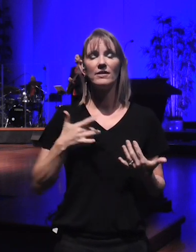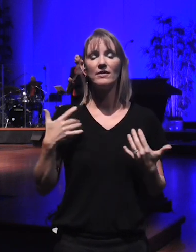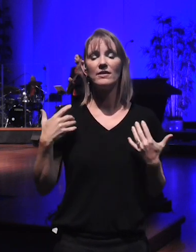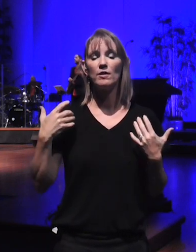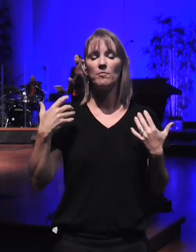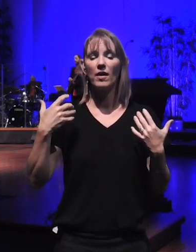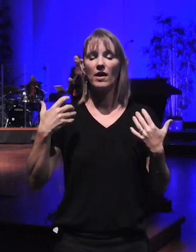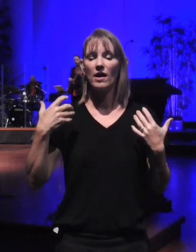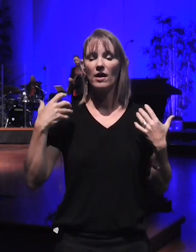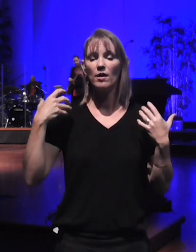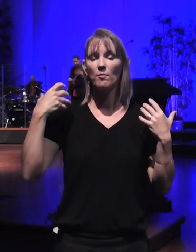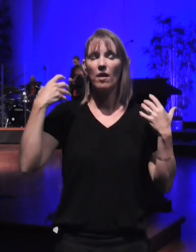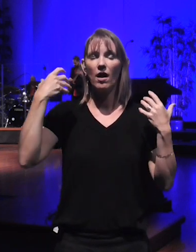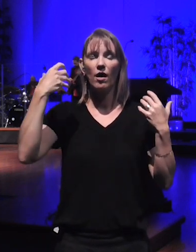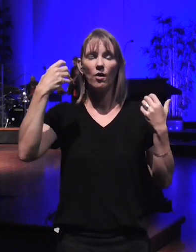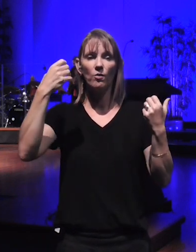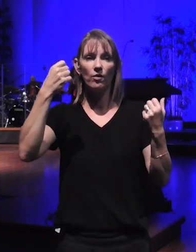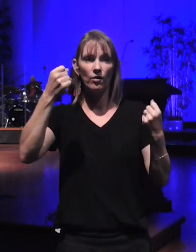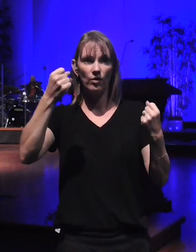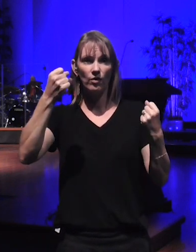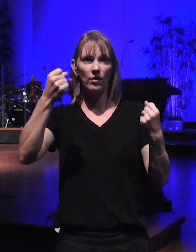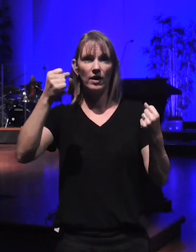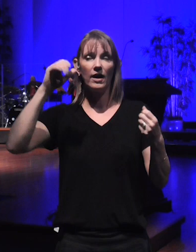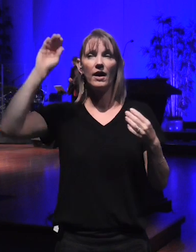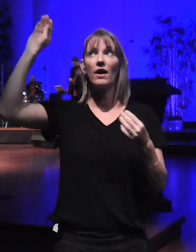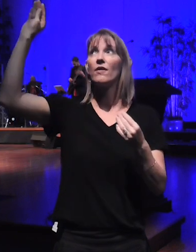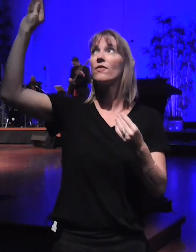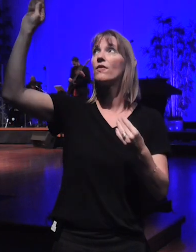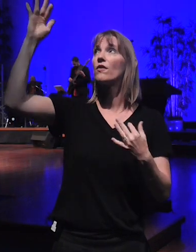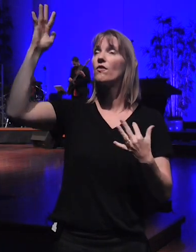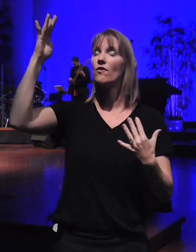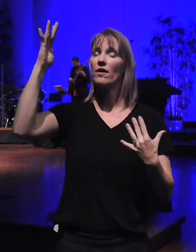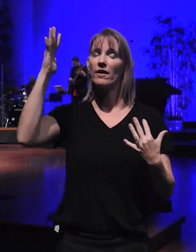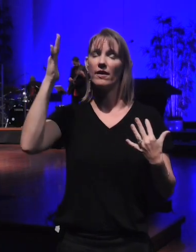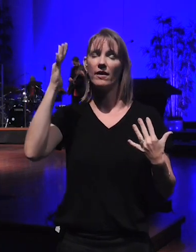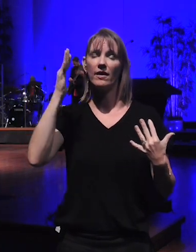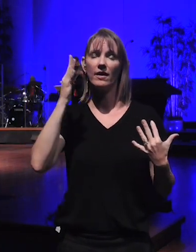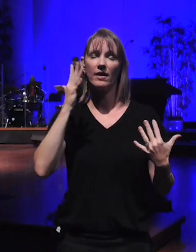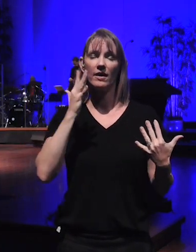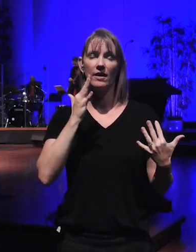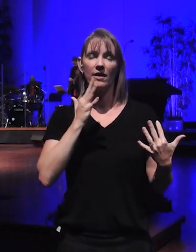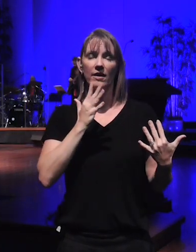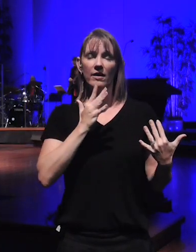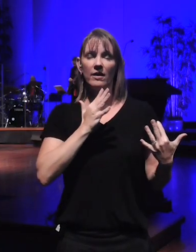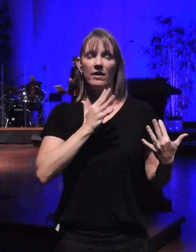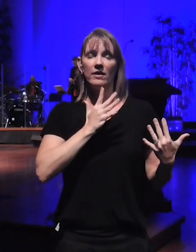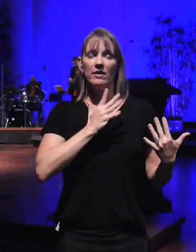can feel the mighty power and the